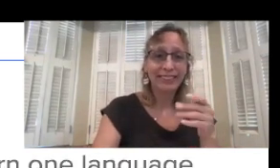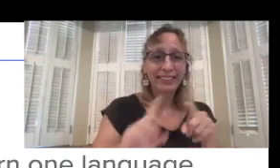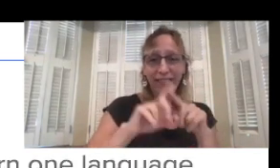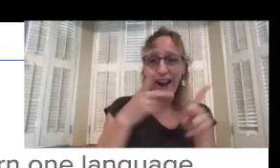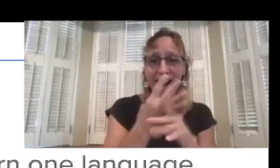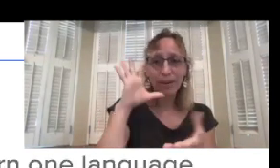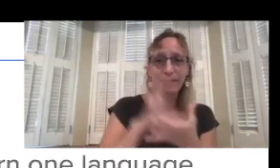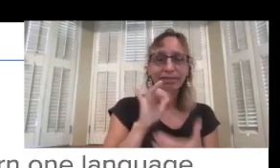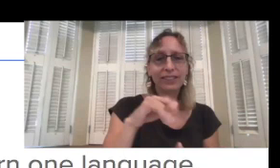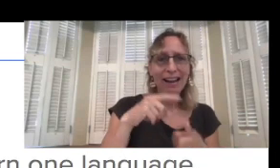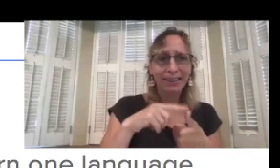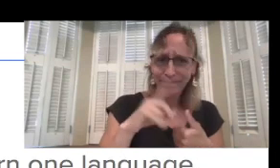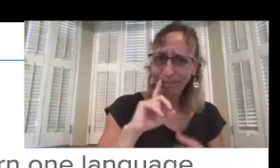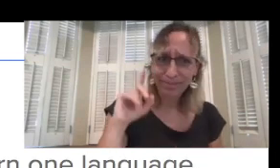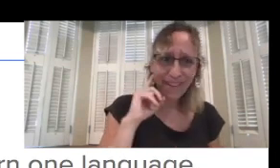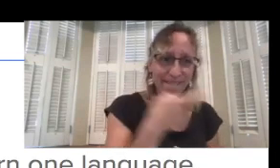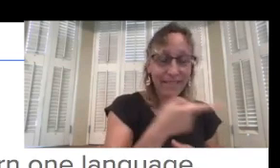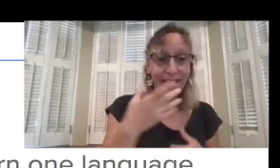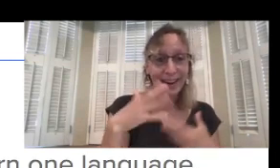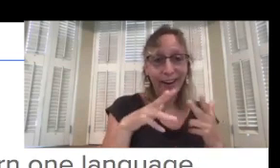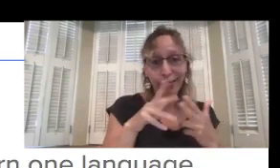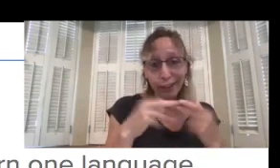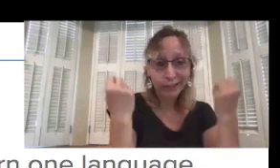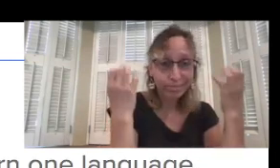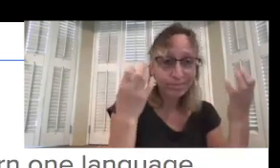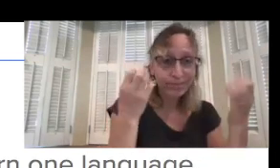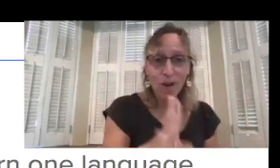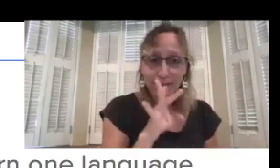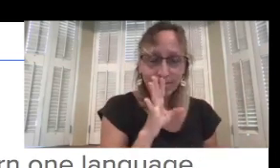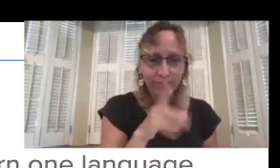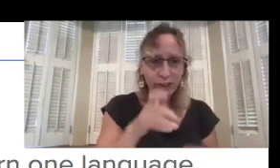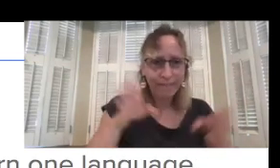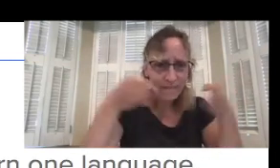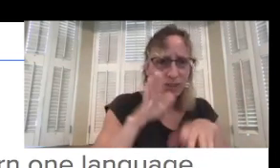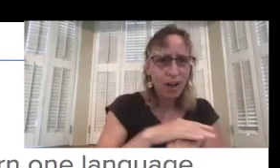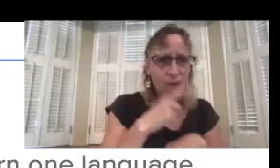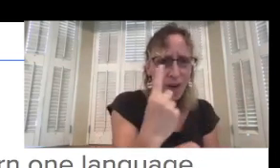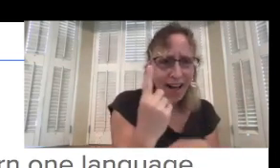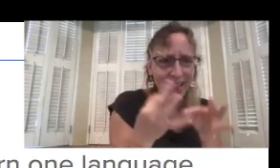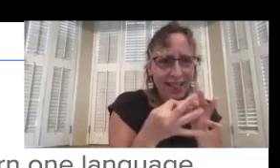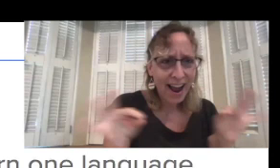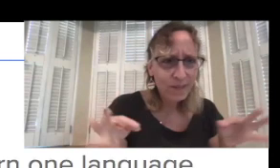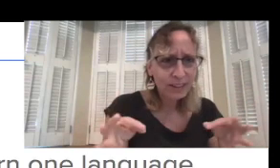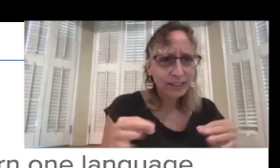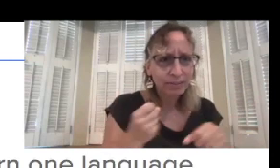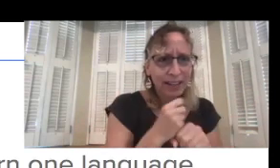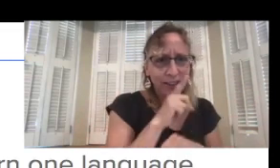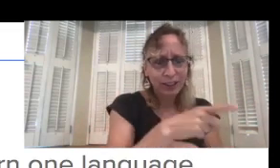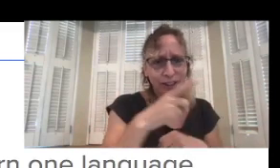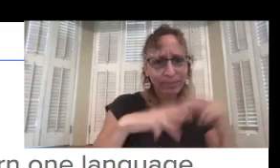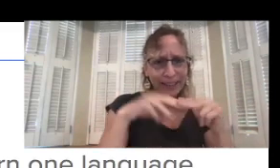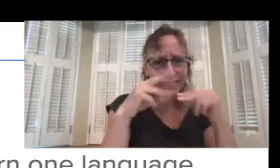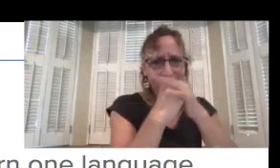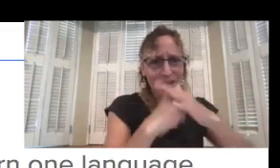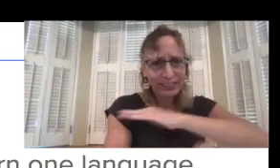Let's look at some of the beliefs that are out there. One is that deaf students should only learn one language. Whether that be